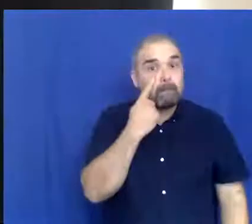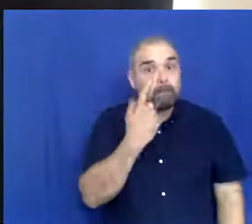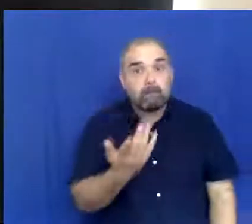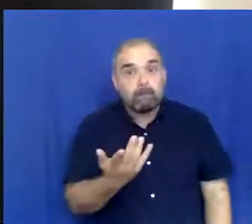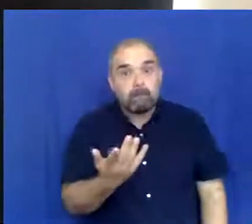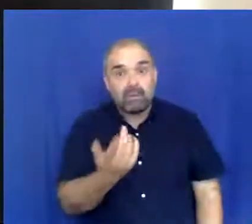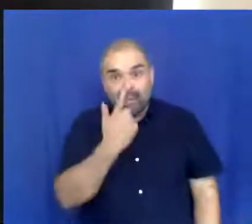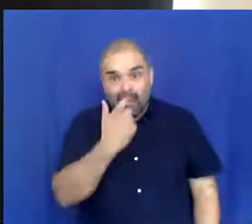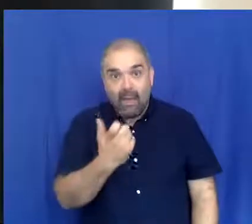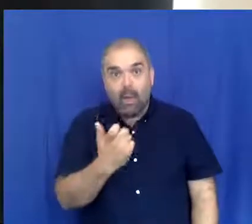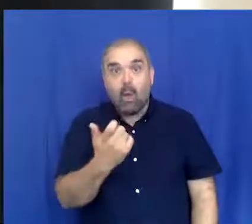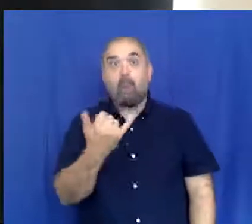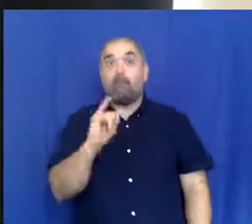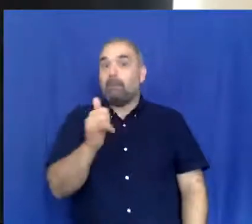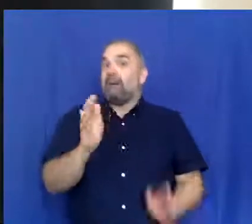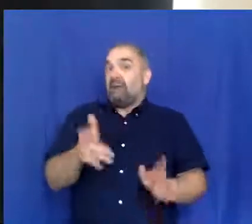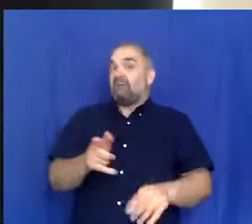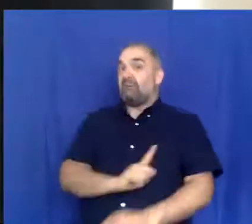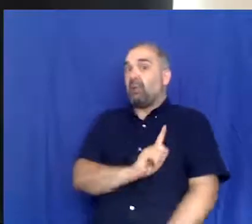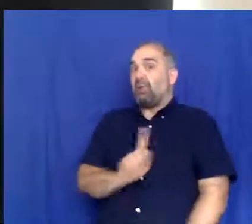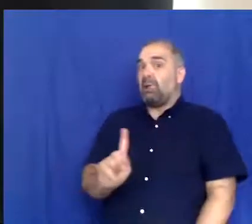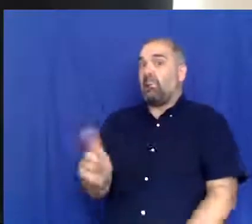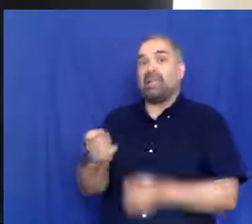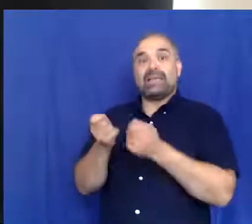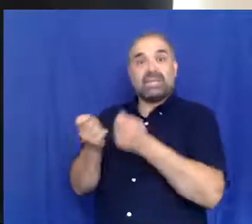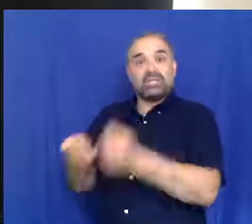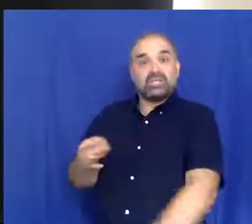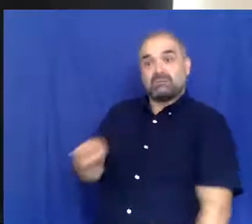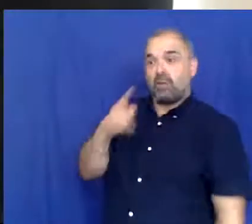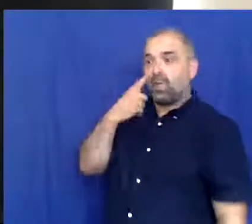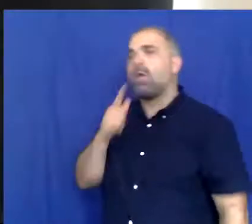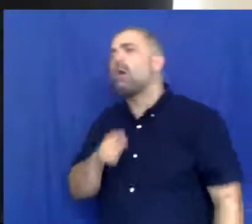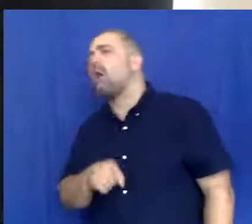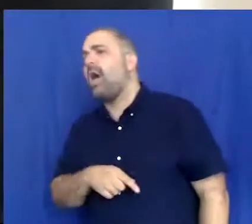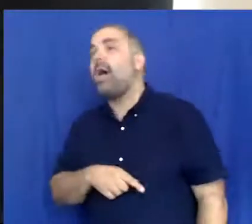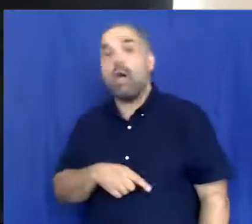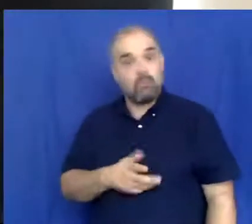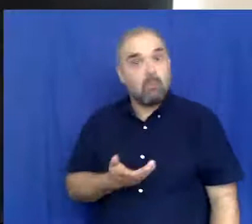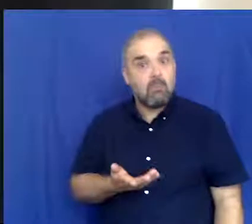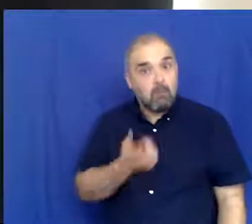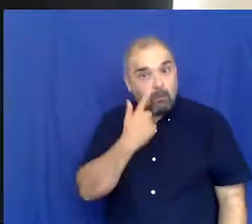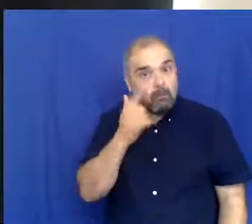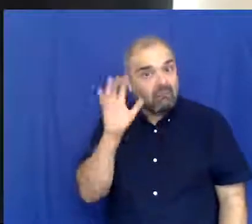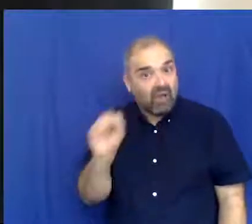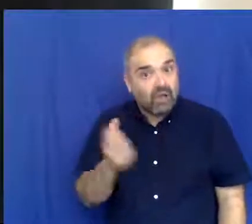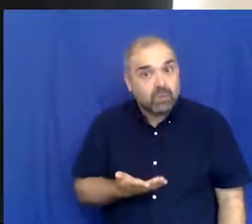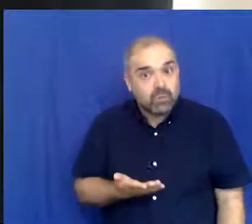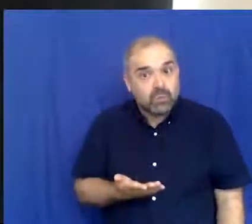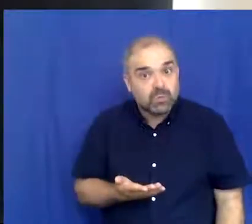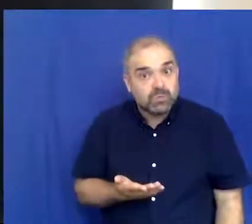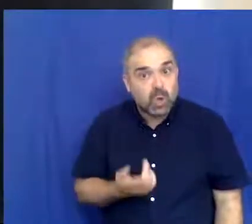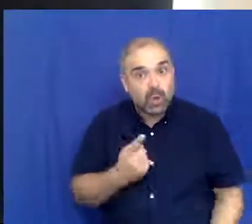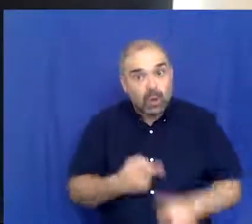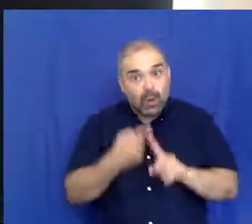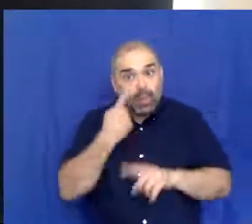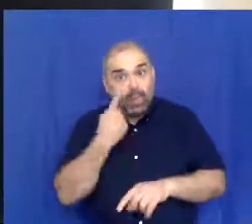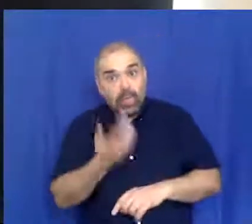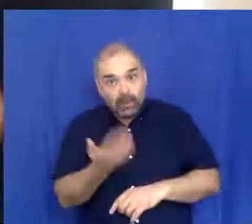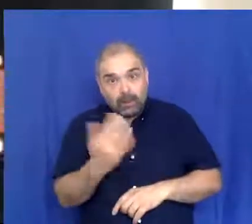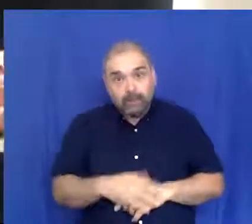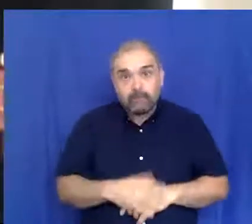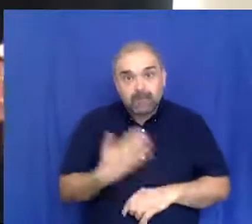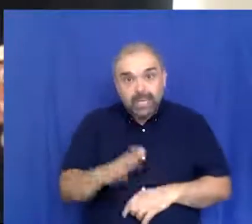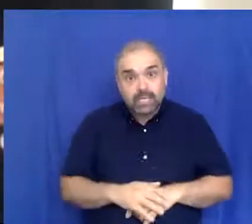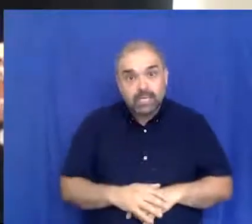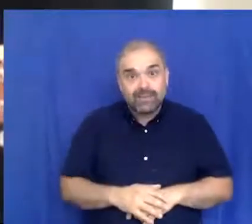you see anything blue? You might have to have a look in the kitchen. Can you find something? Have a quick look. Have